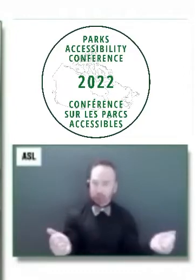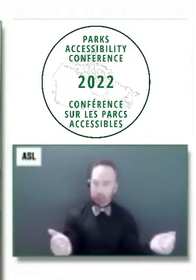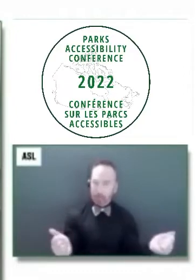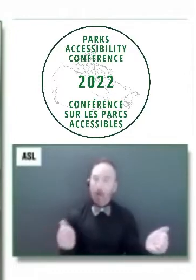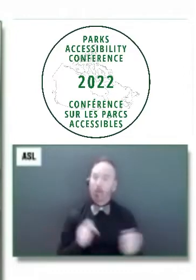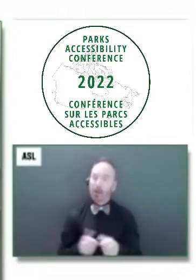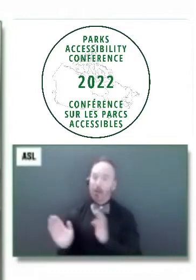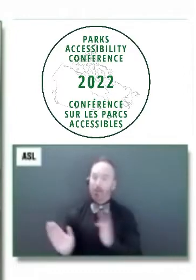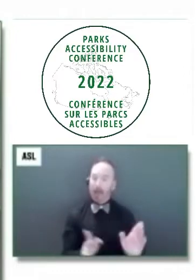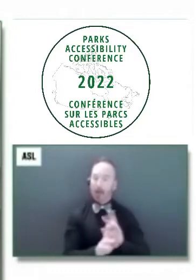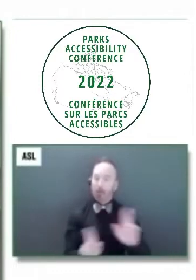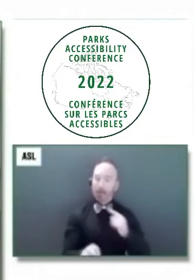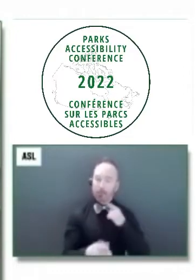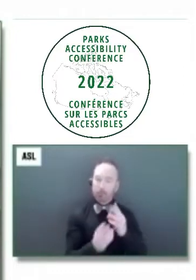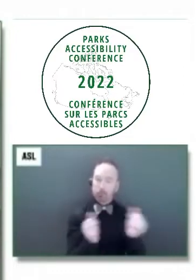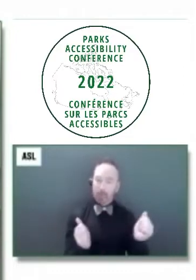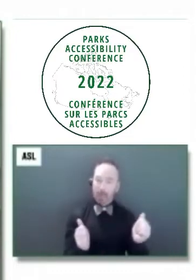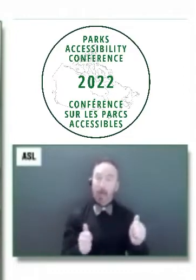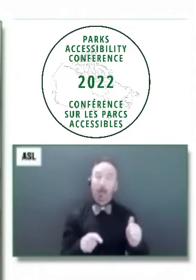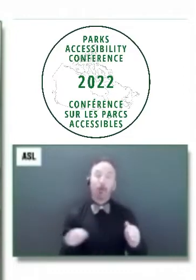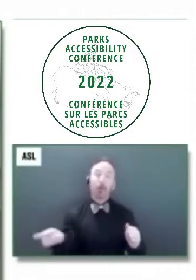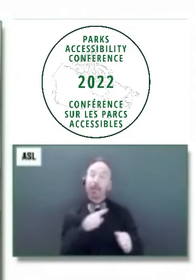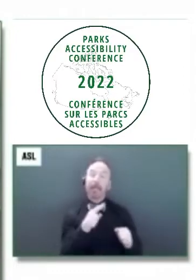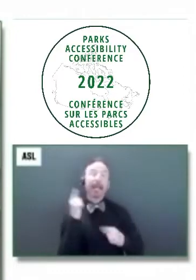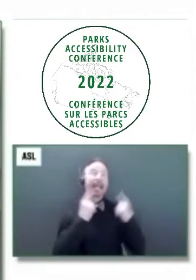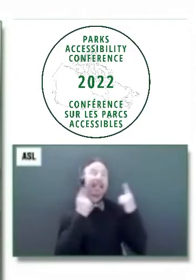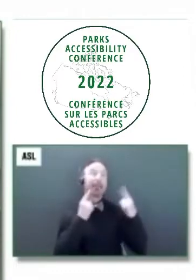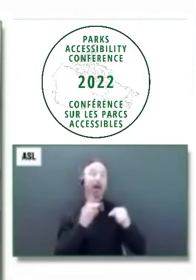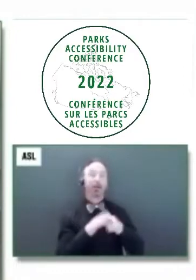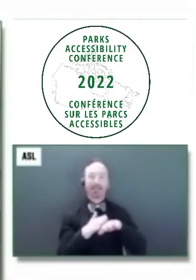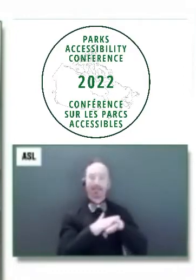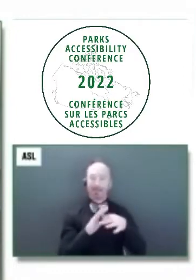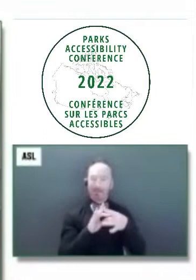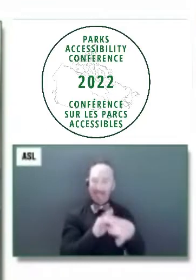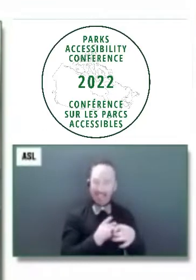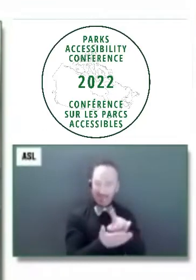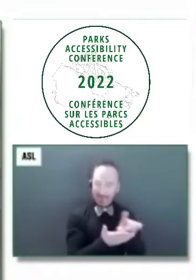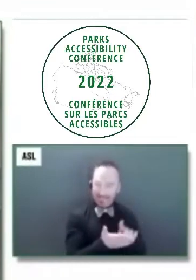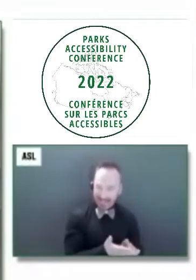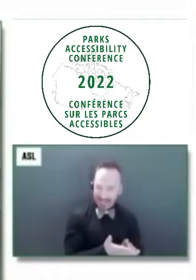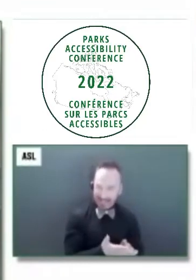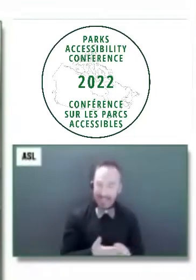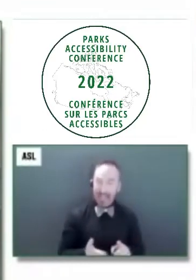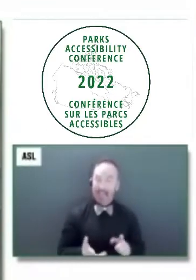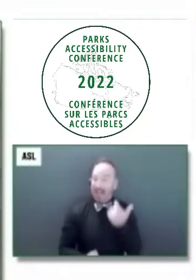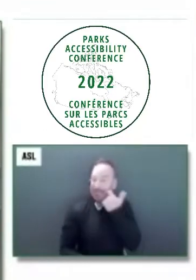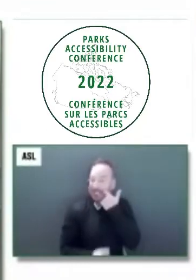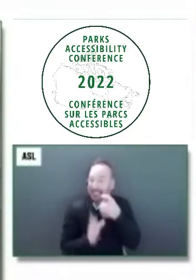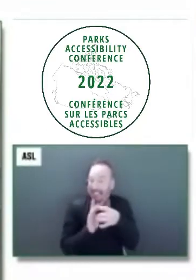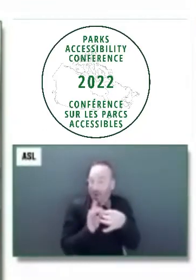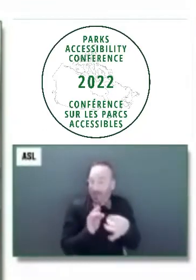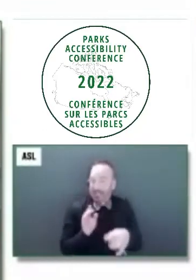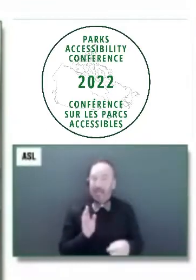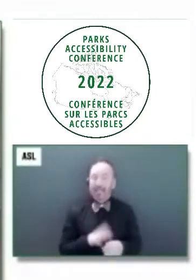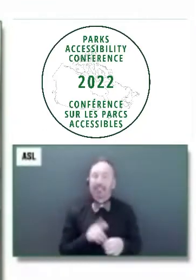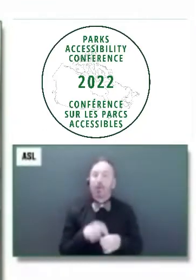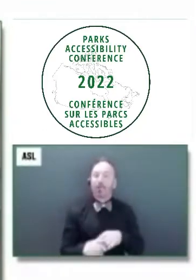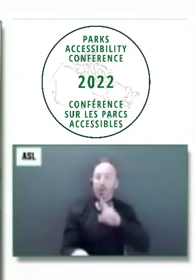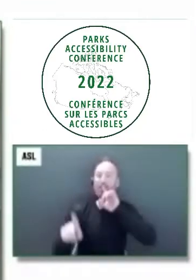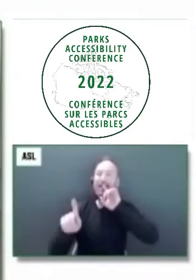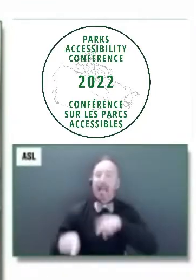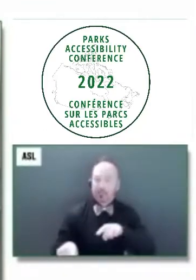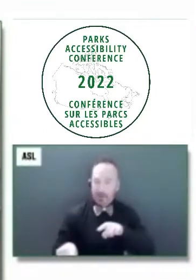is another way to think about accessibility by design. The latter is an example of reactive thinking or accessibility by response.